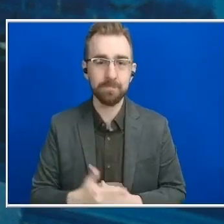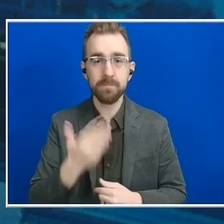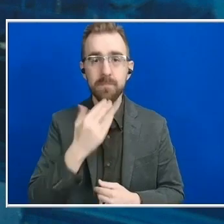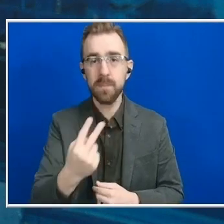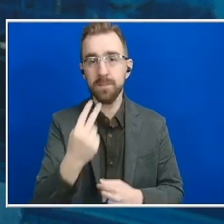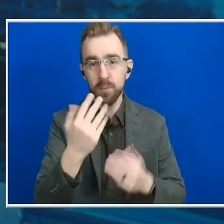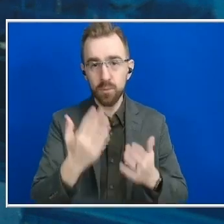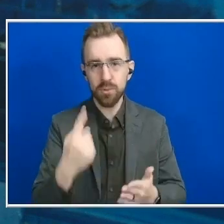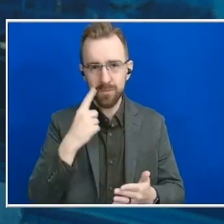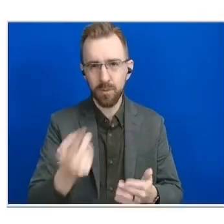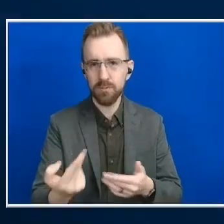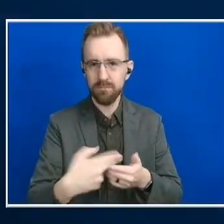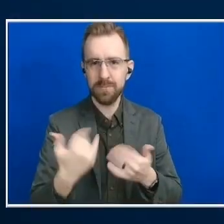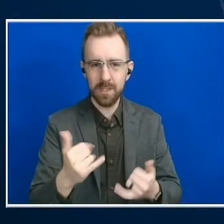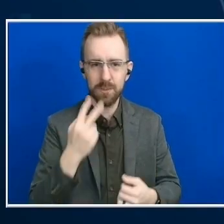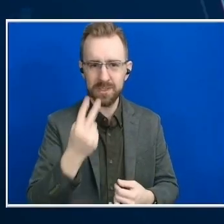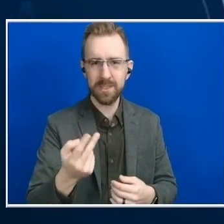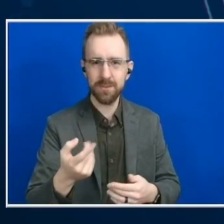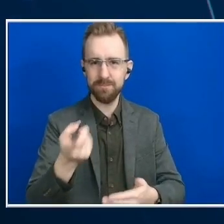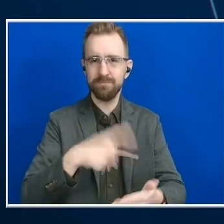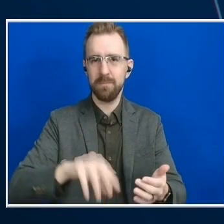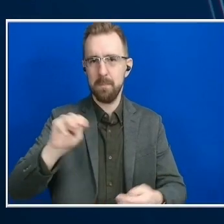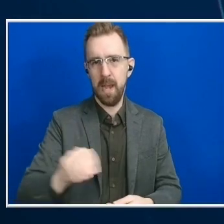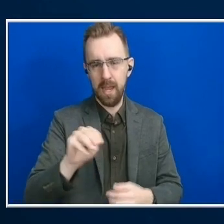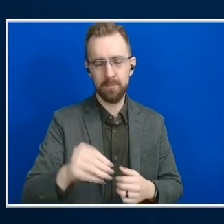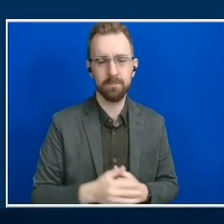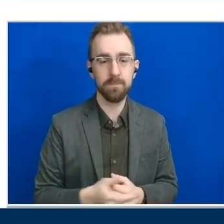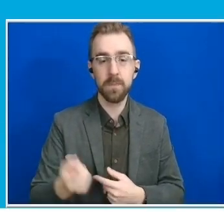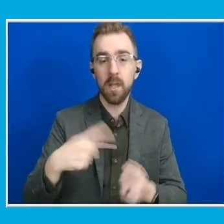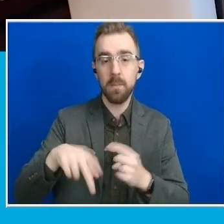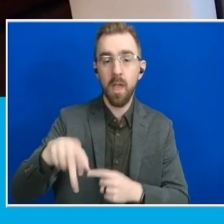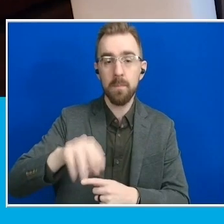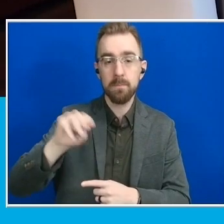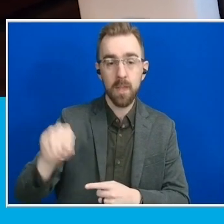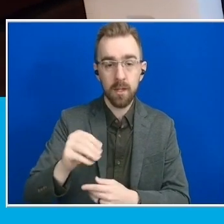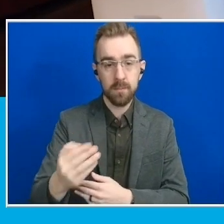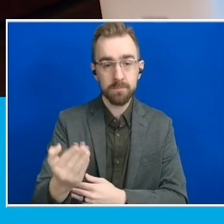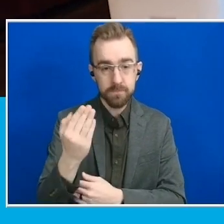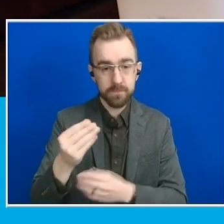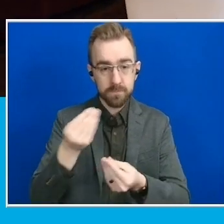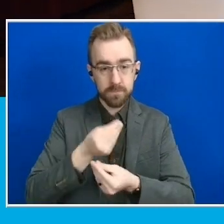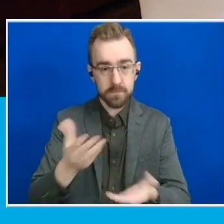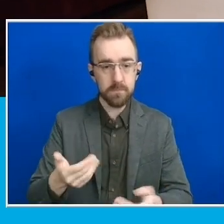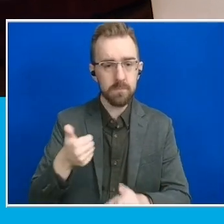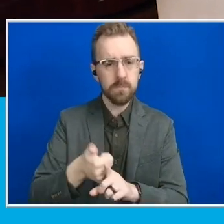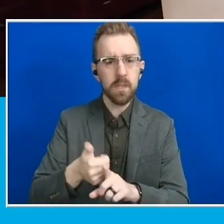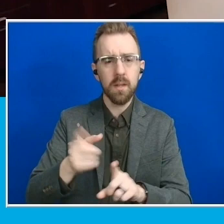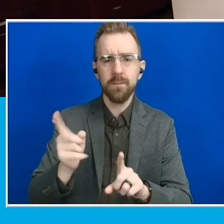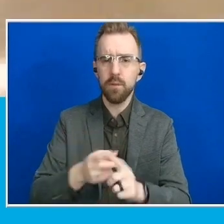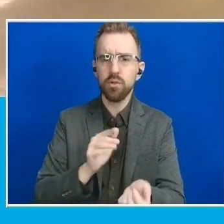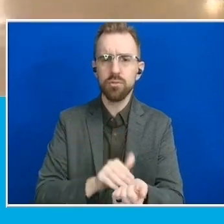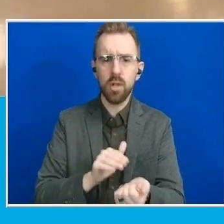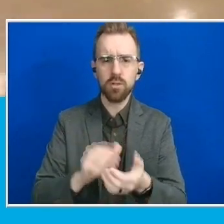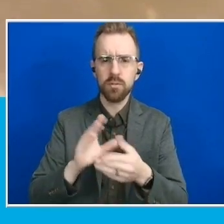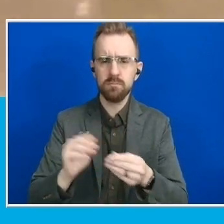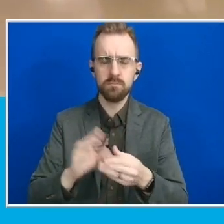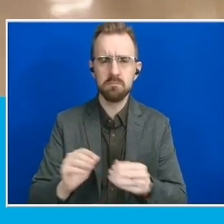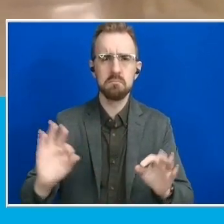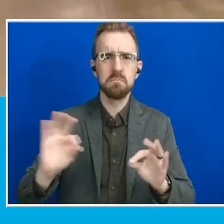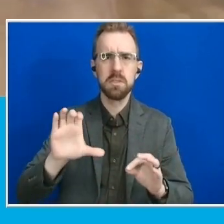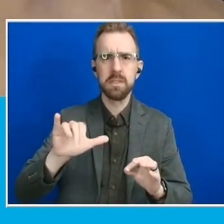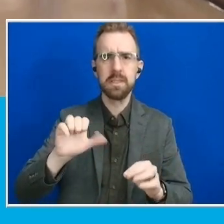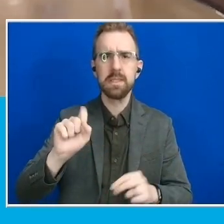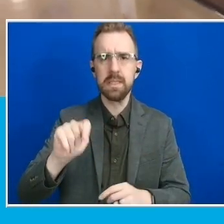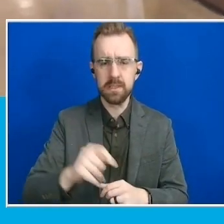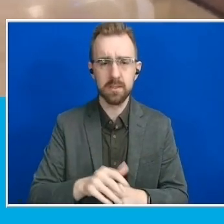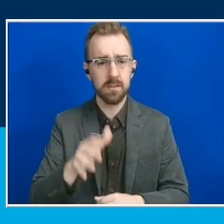see you back here on Monday. Coming up Monday on the Morning Medical Update. His first doctor said it was a benign cyst. His mom said